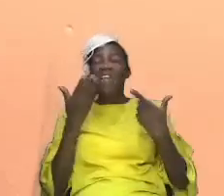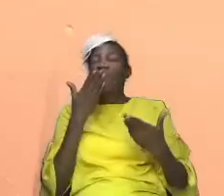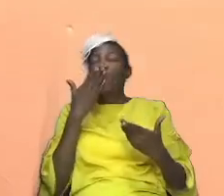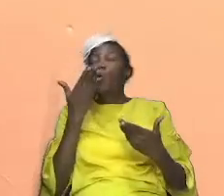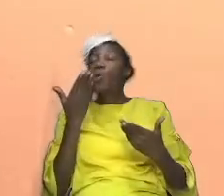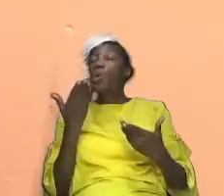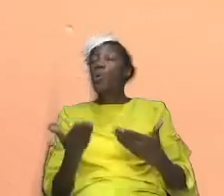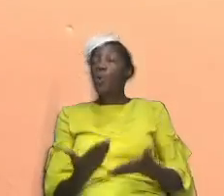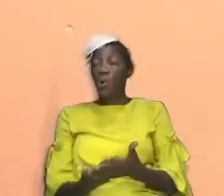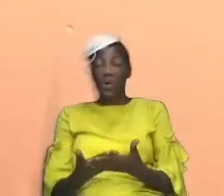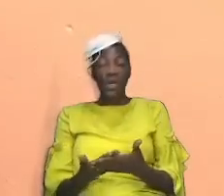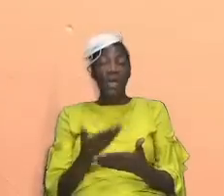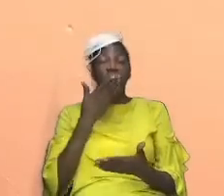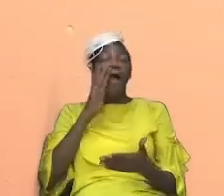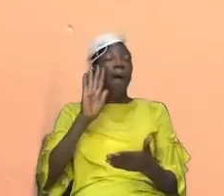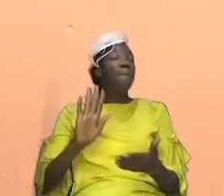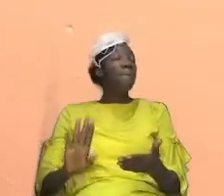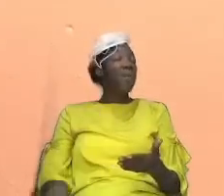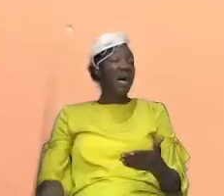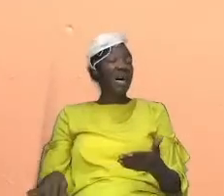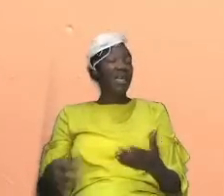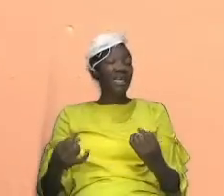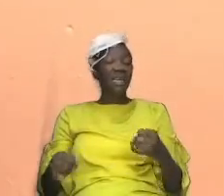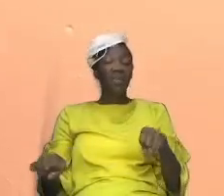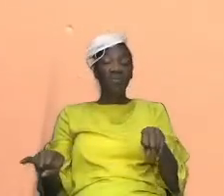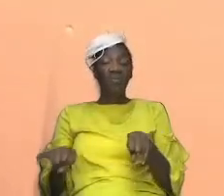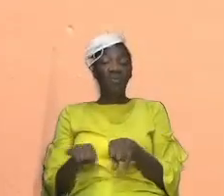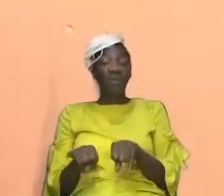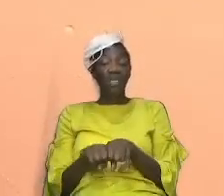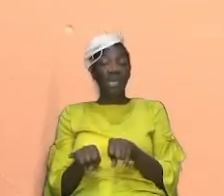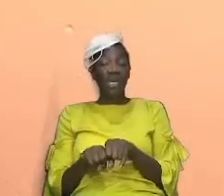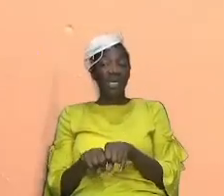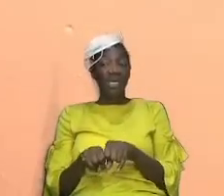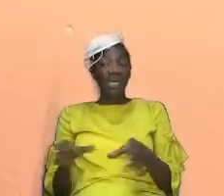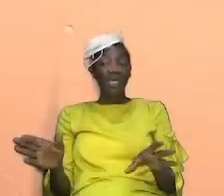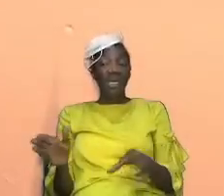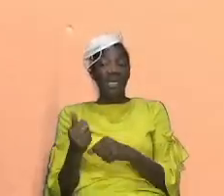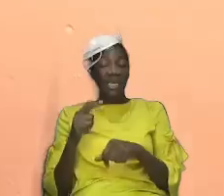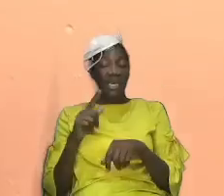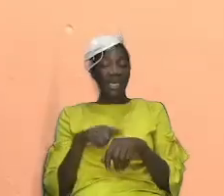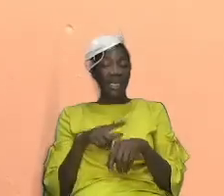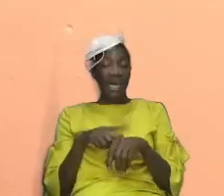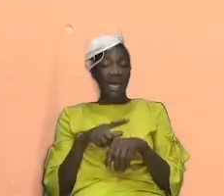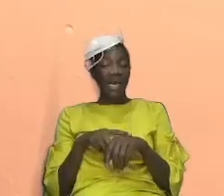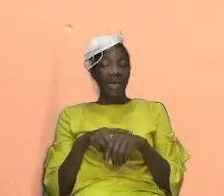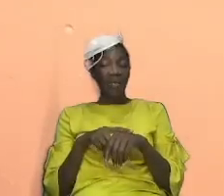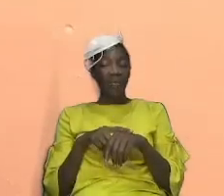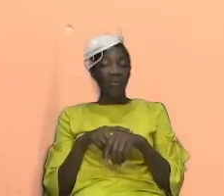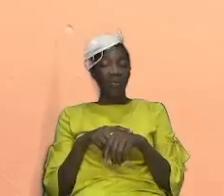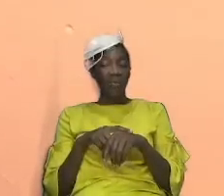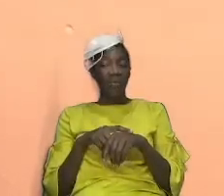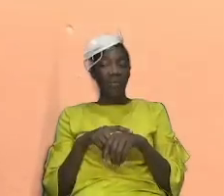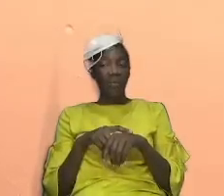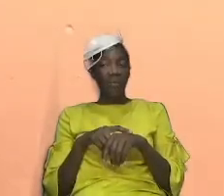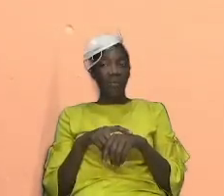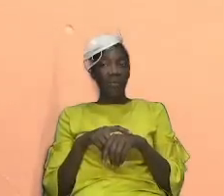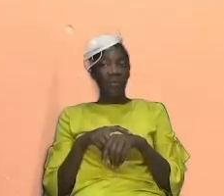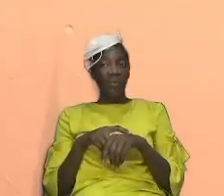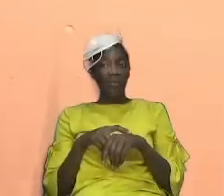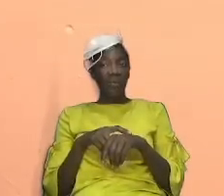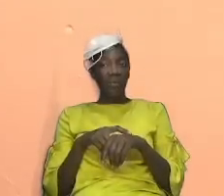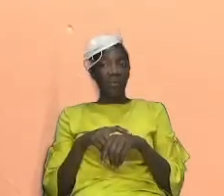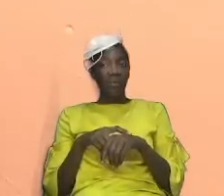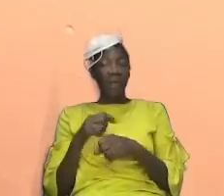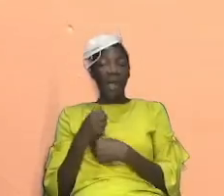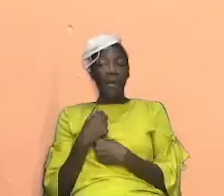bad. And it is important, saints of God, that we take the time out. It is important, saints of God, that we allow